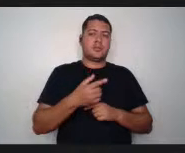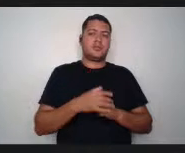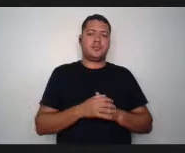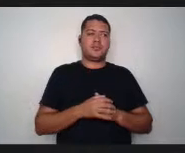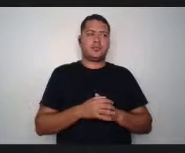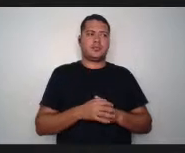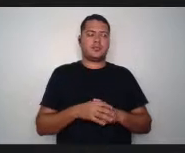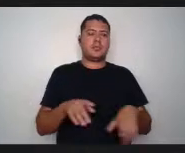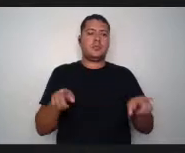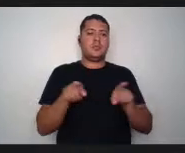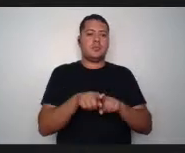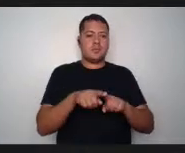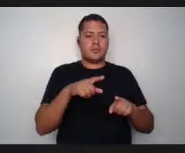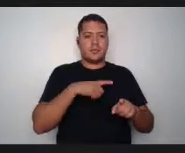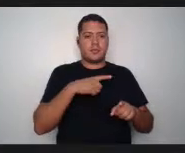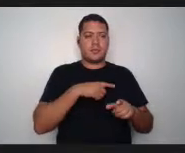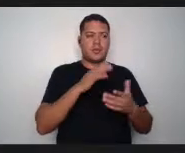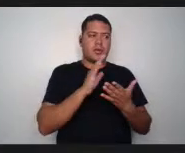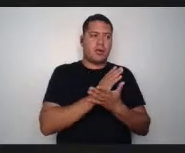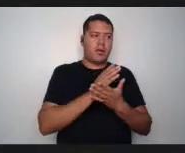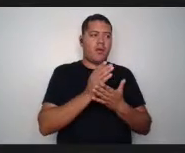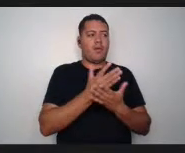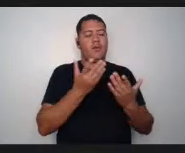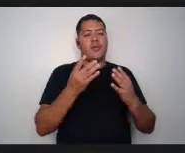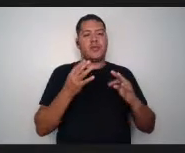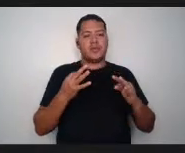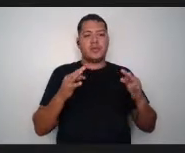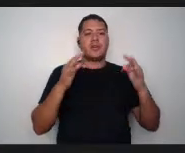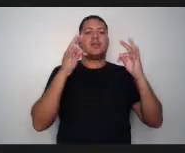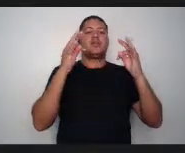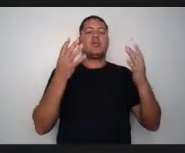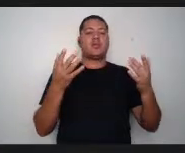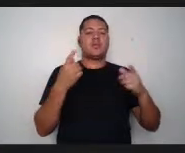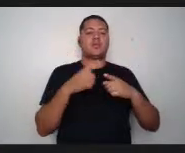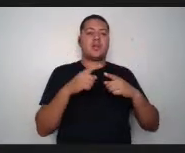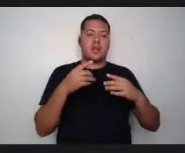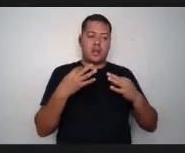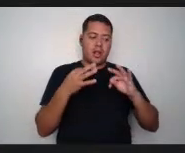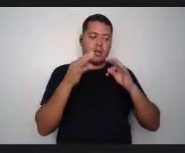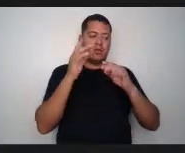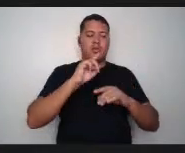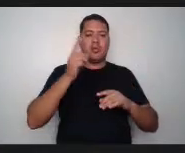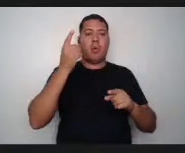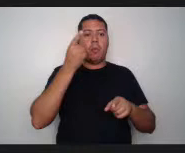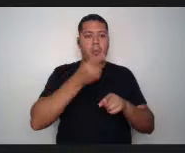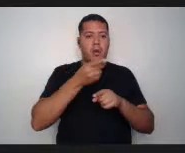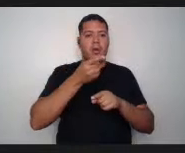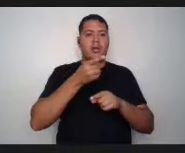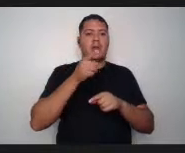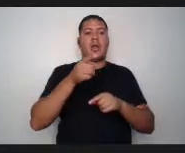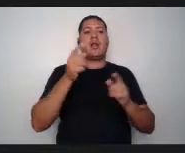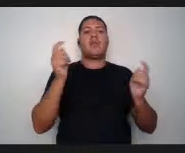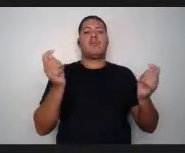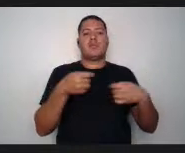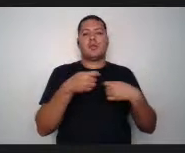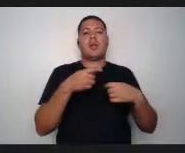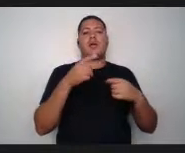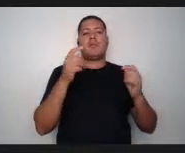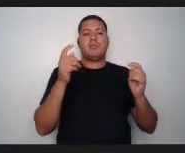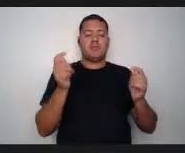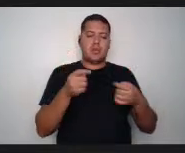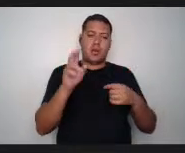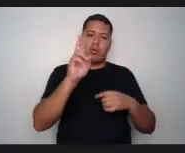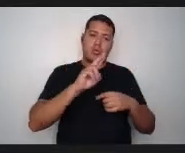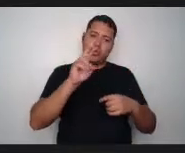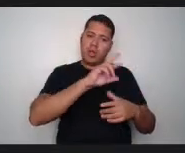because or else we end up having this technical determinism, right? The technology doesn't determine, it gives